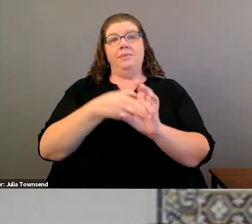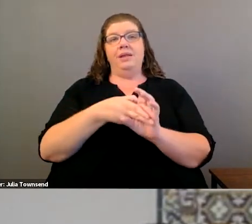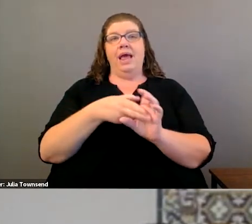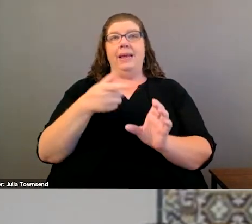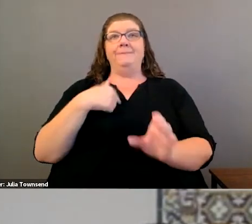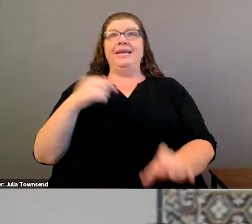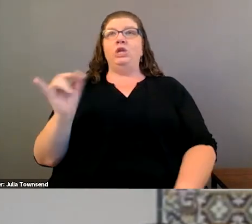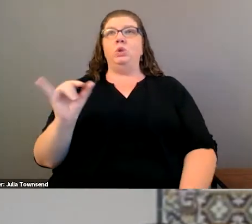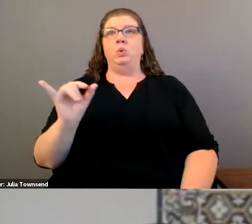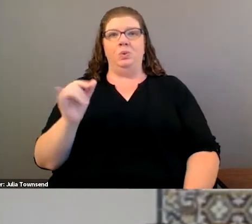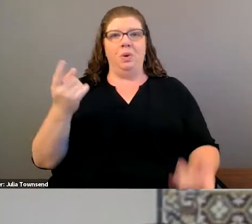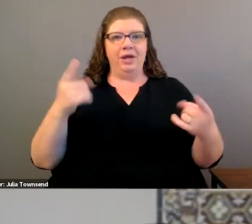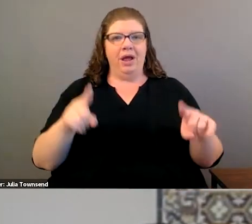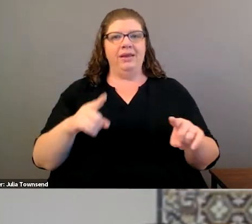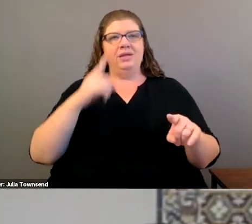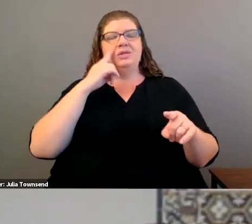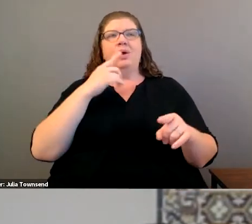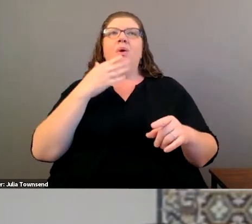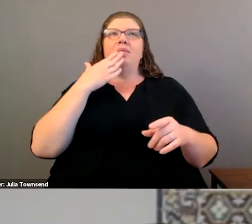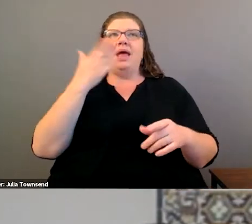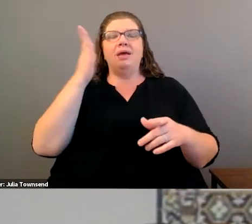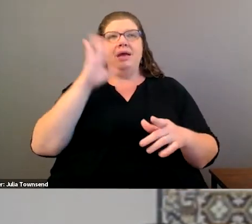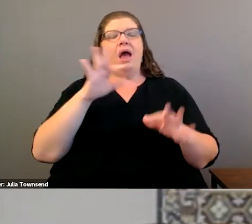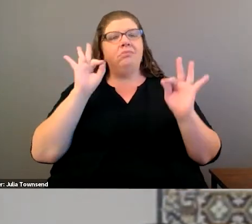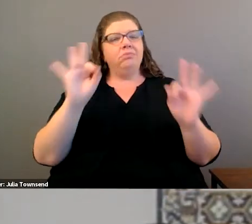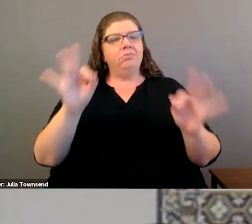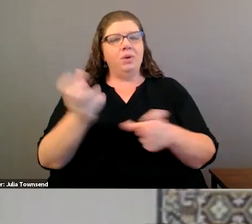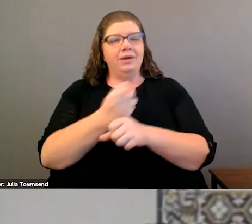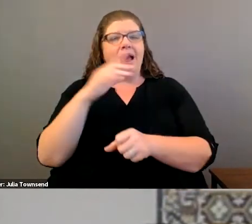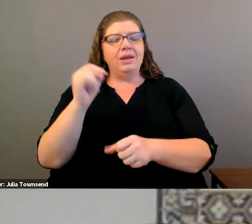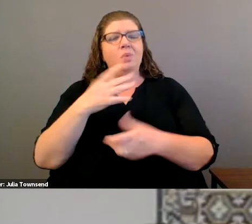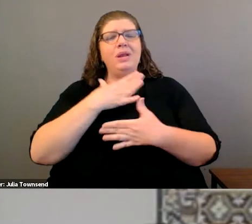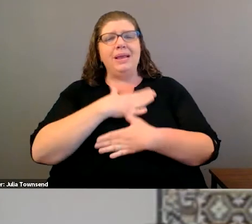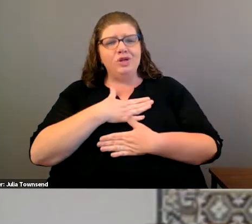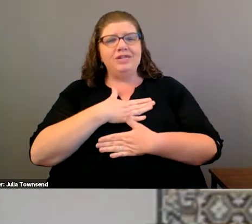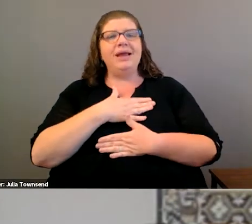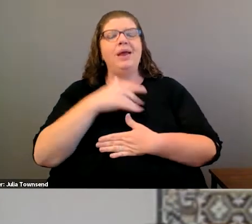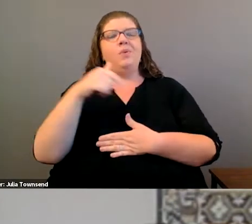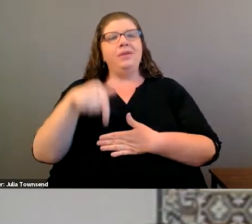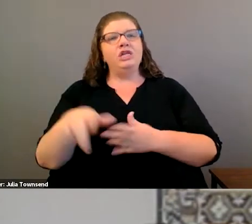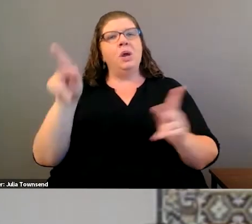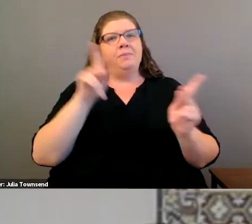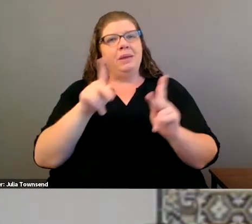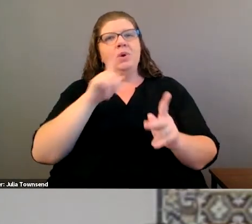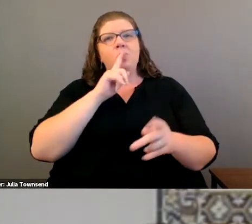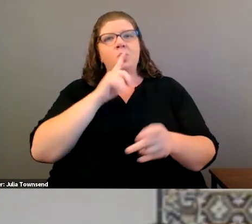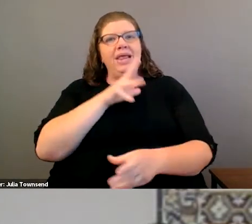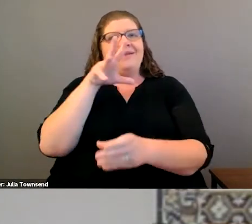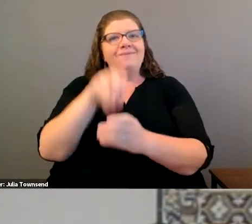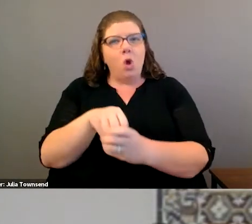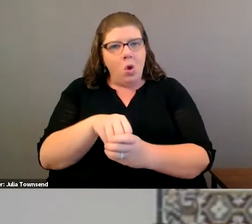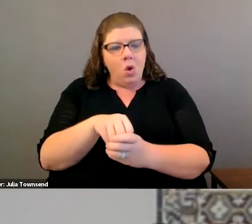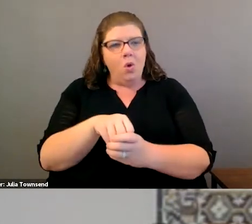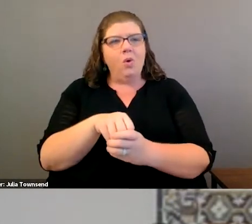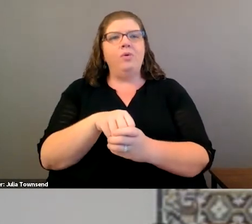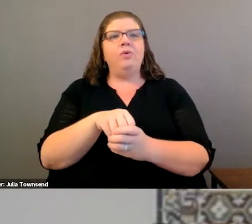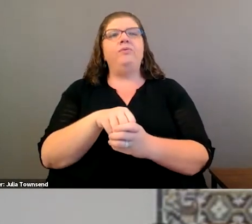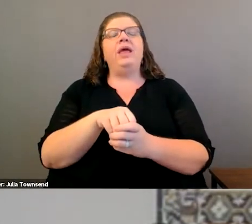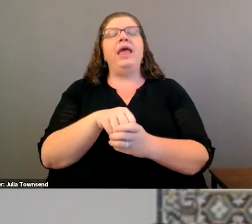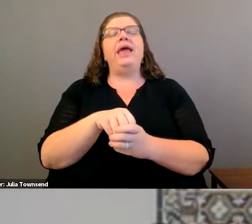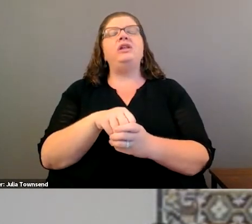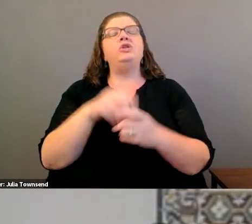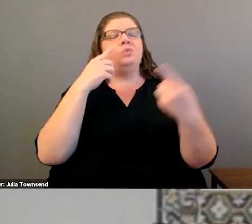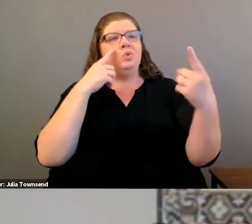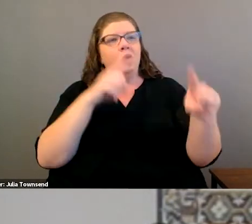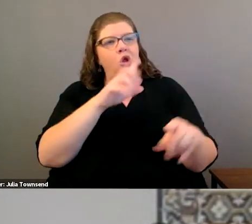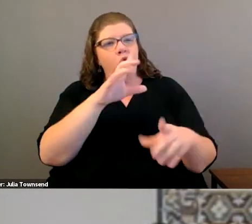going on. So it's like, oh, they got it, we got it. But I really appreciated this time where really people were really involved, and to echo your comment about putting a